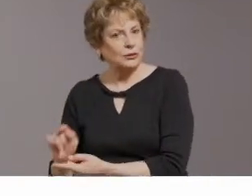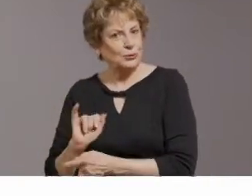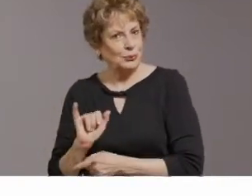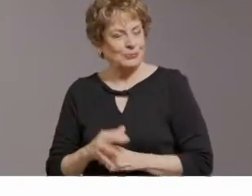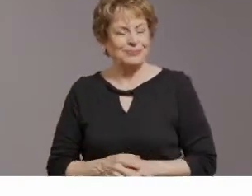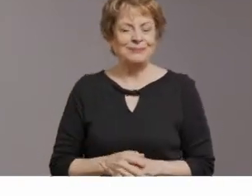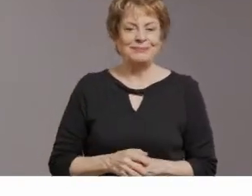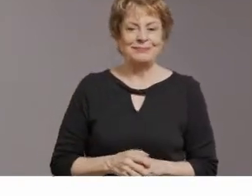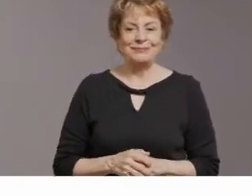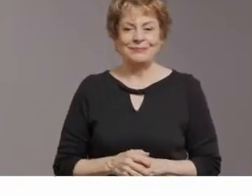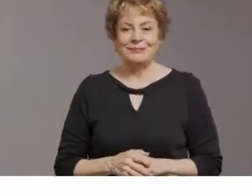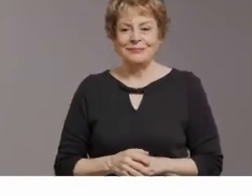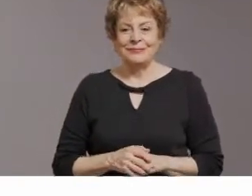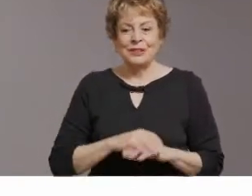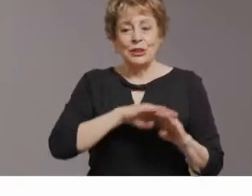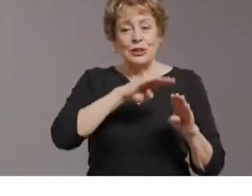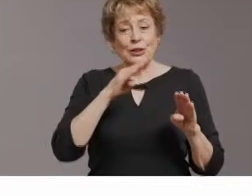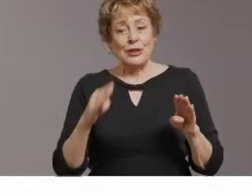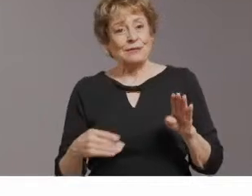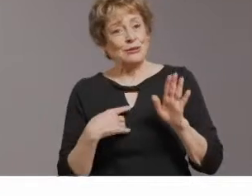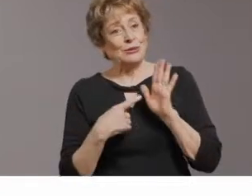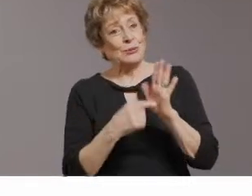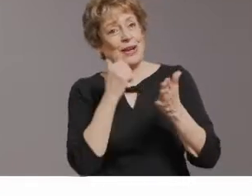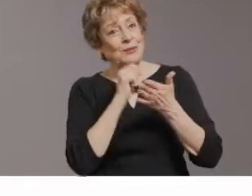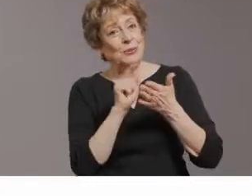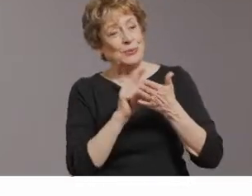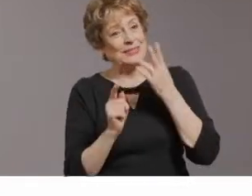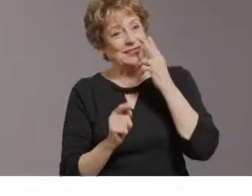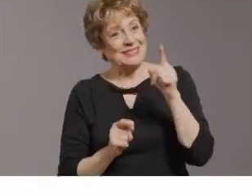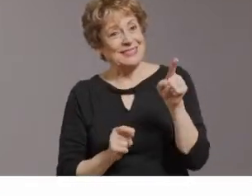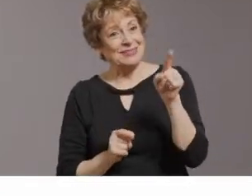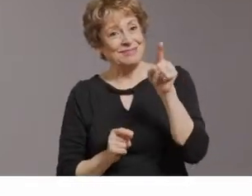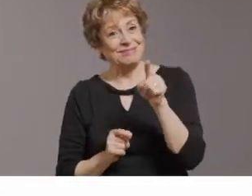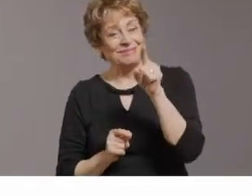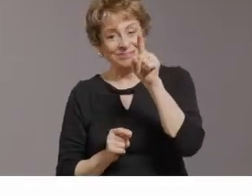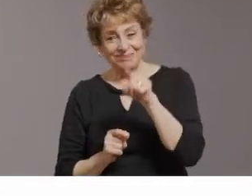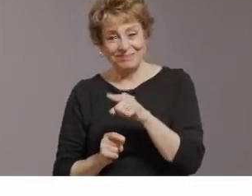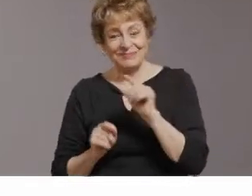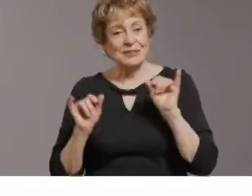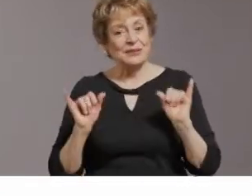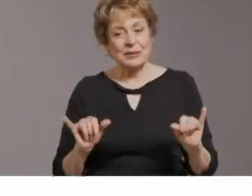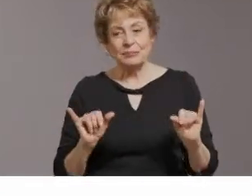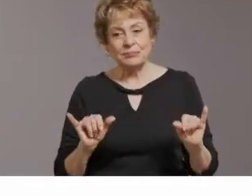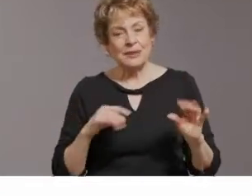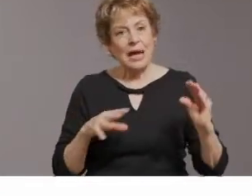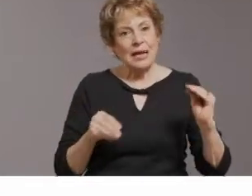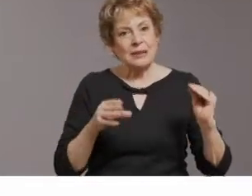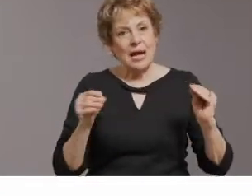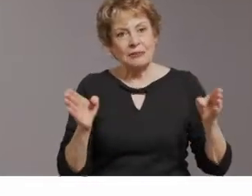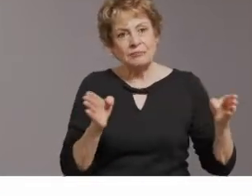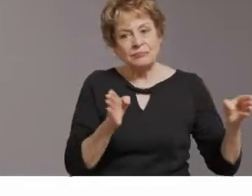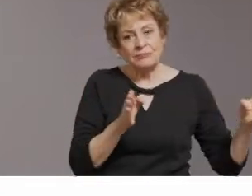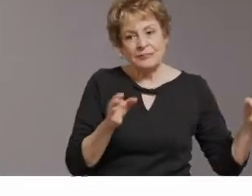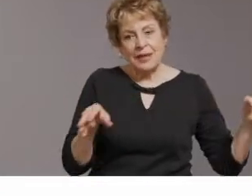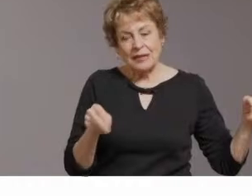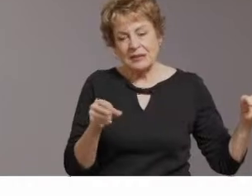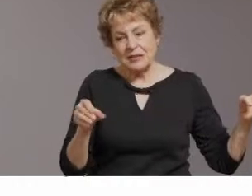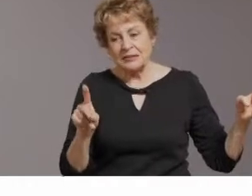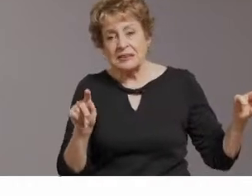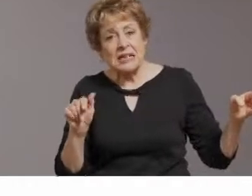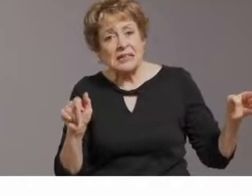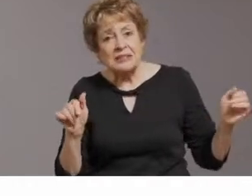show you every week. We did not add any new milestones on that, but you can see that